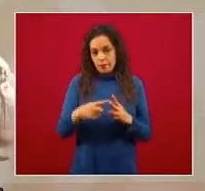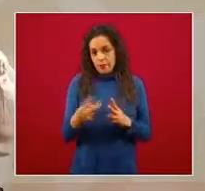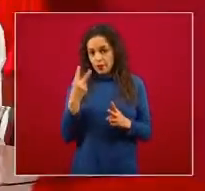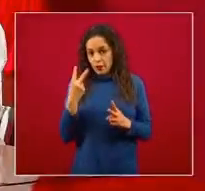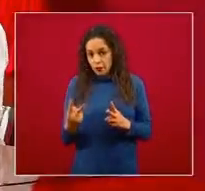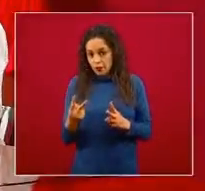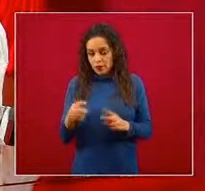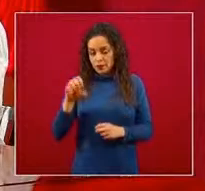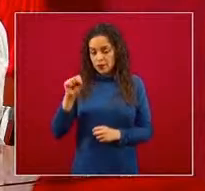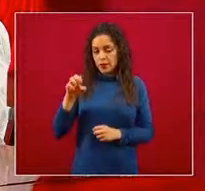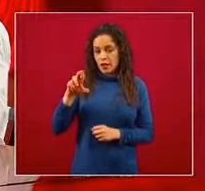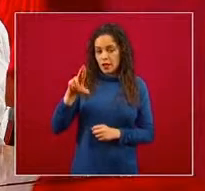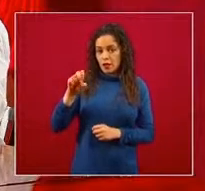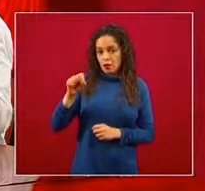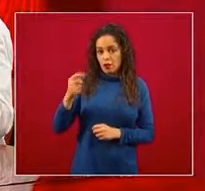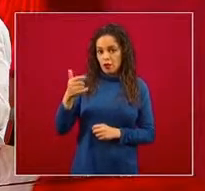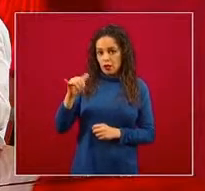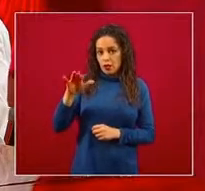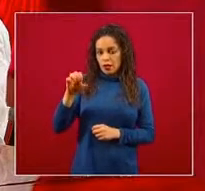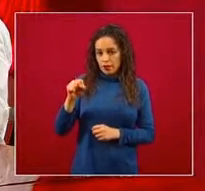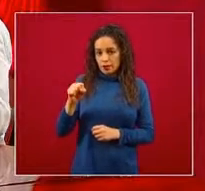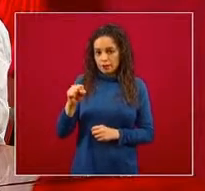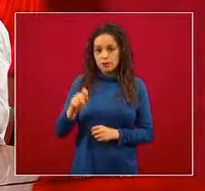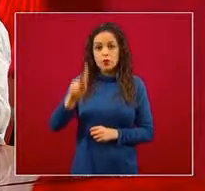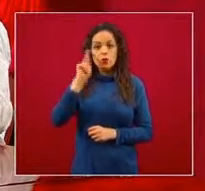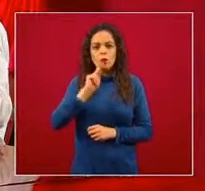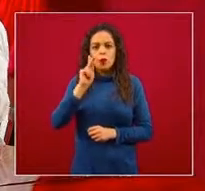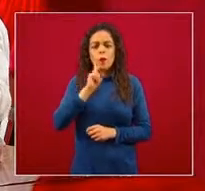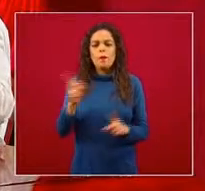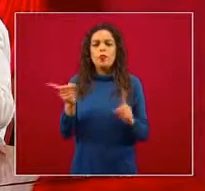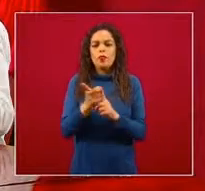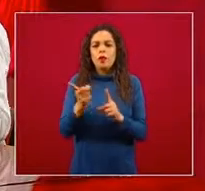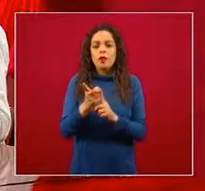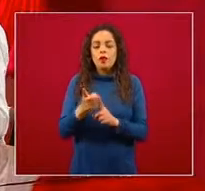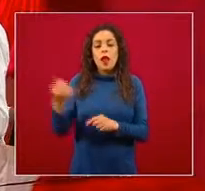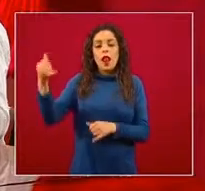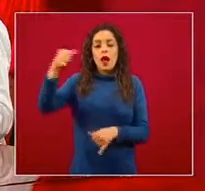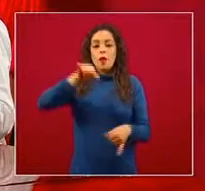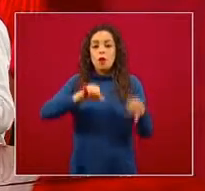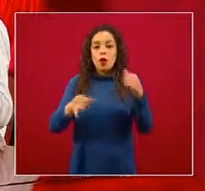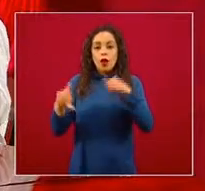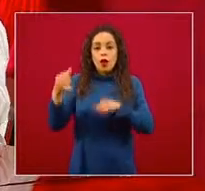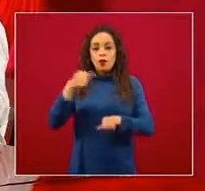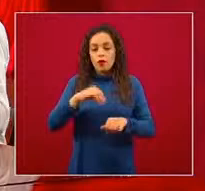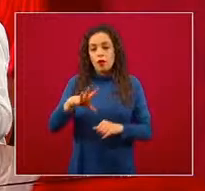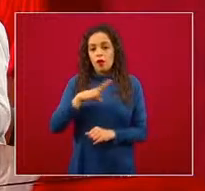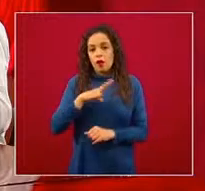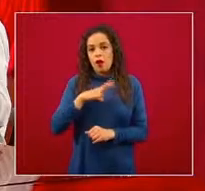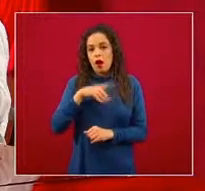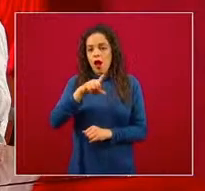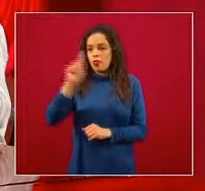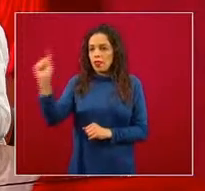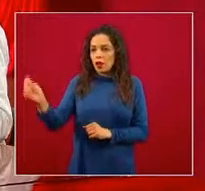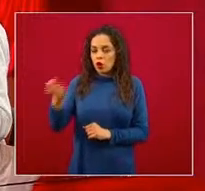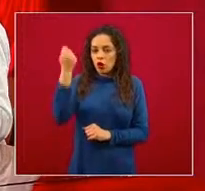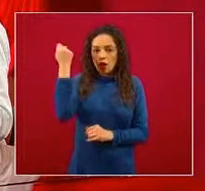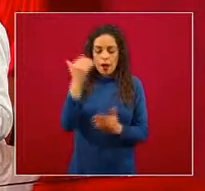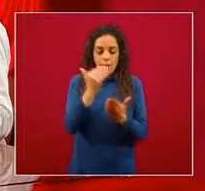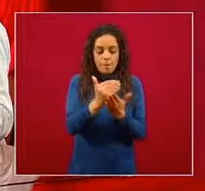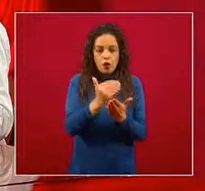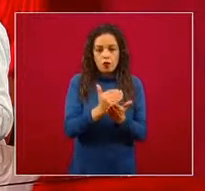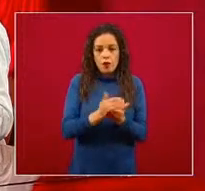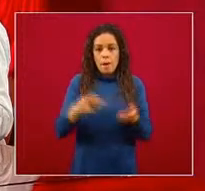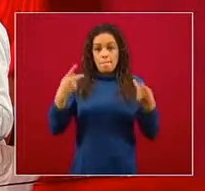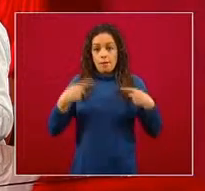serological testing, and it has two variables. The first tests that are done in a lab and require certain technology